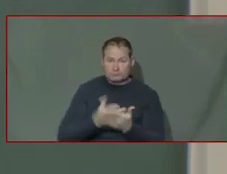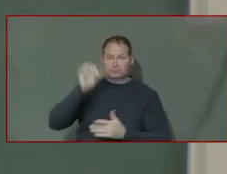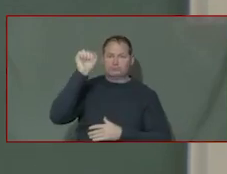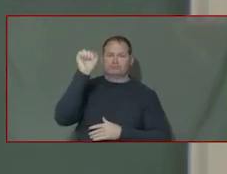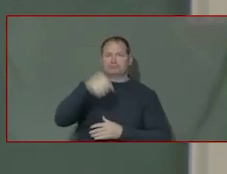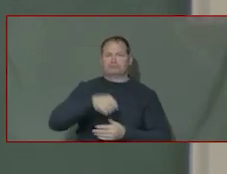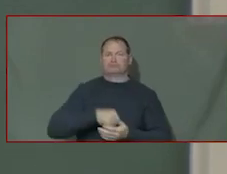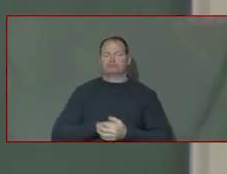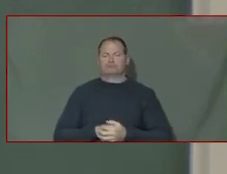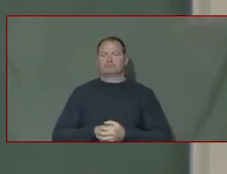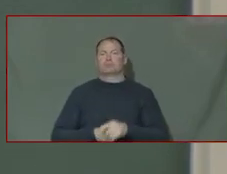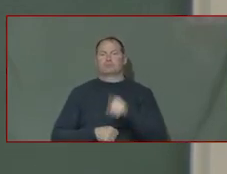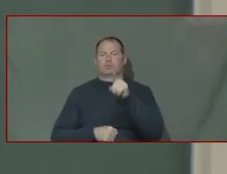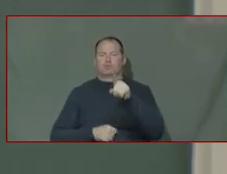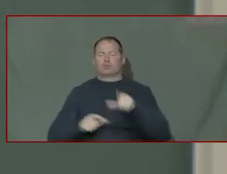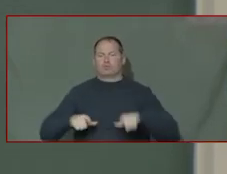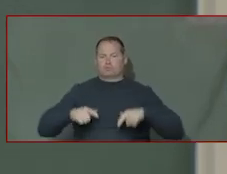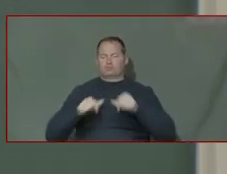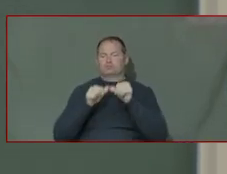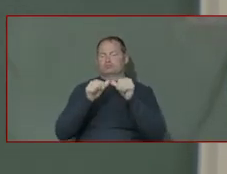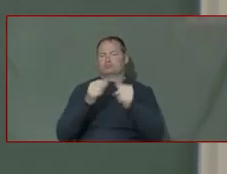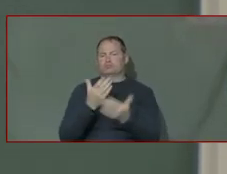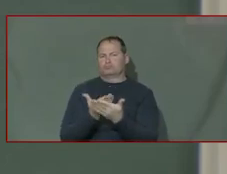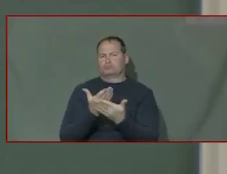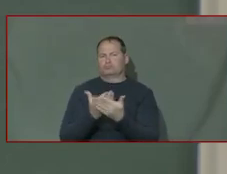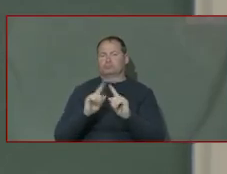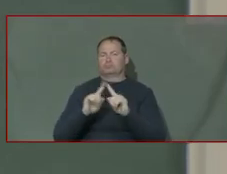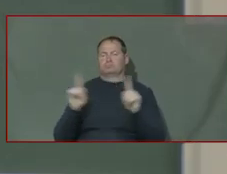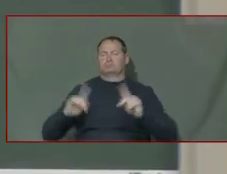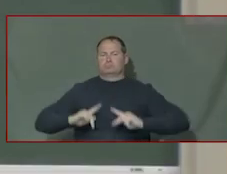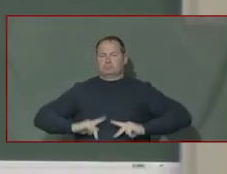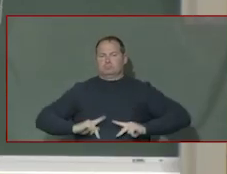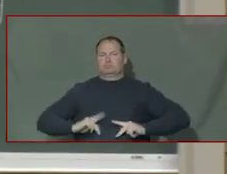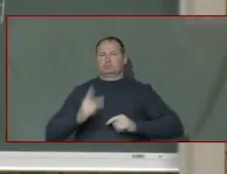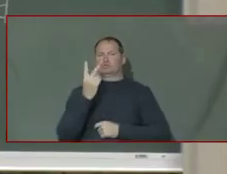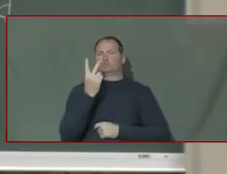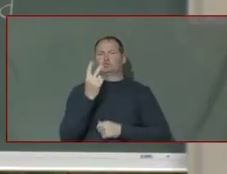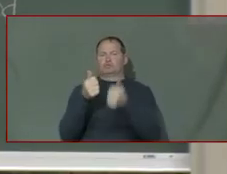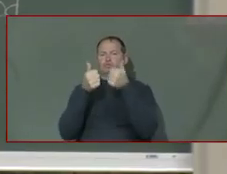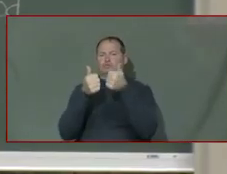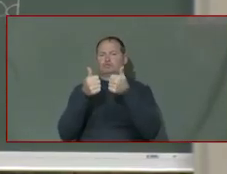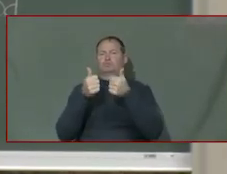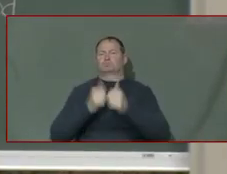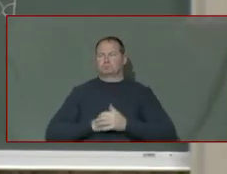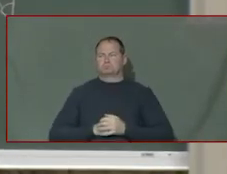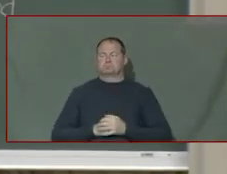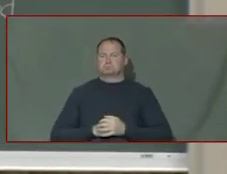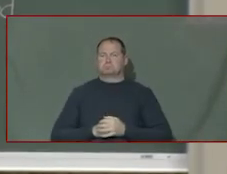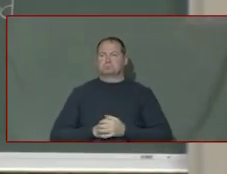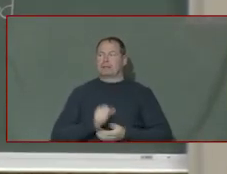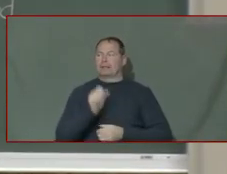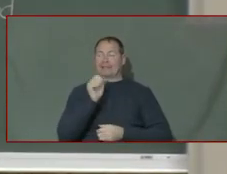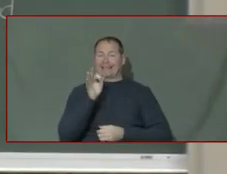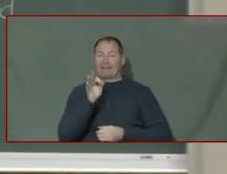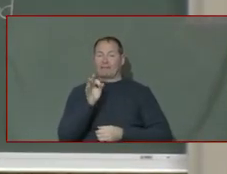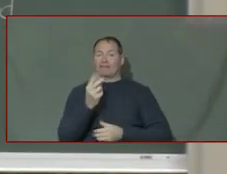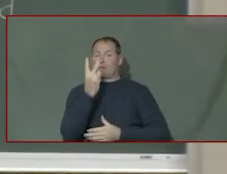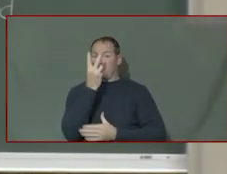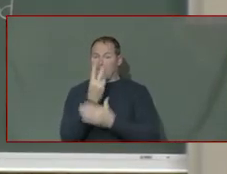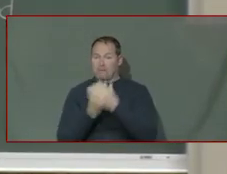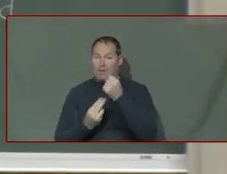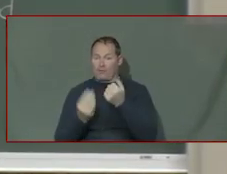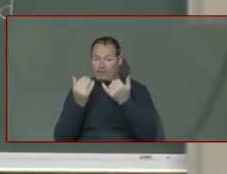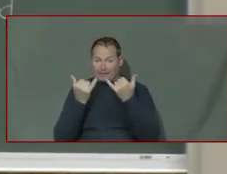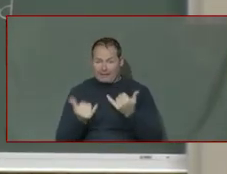you can survive with one kidney, but it's good to have two kidneys. On the other hand, if both kidneys would fail right